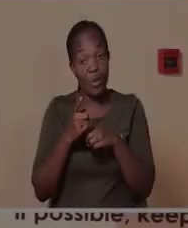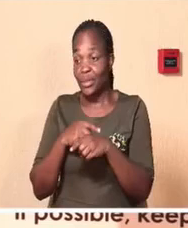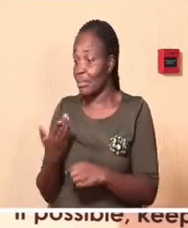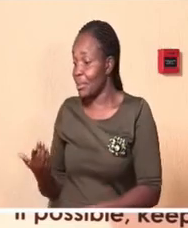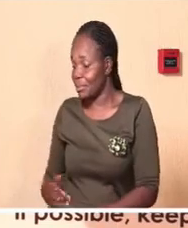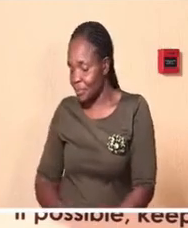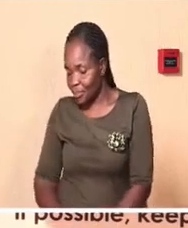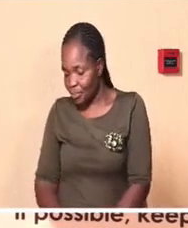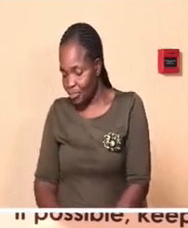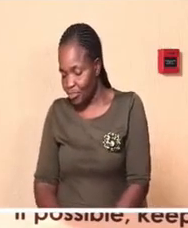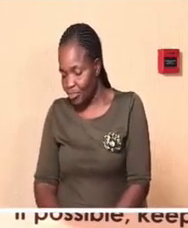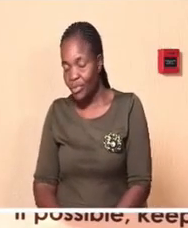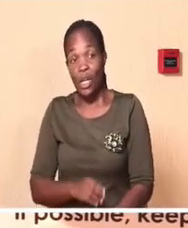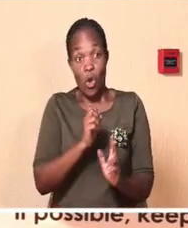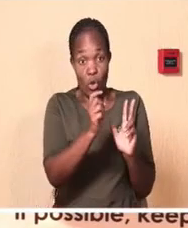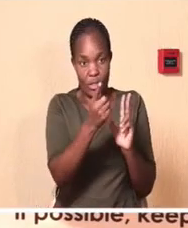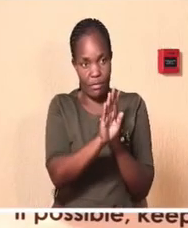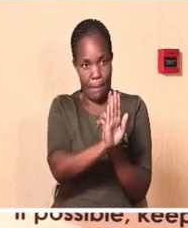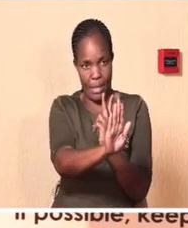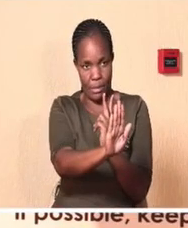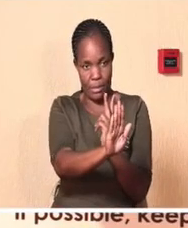Dr. Protect yourself.